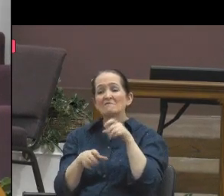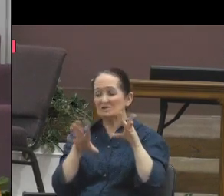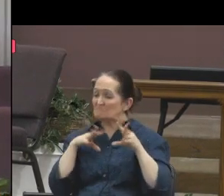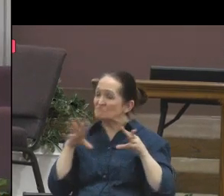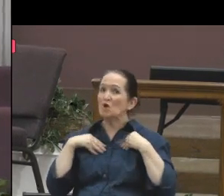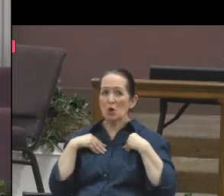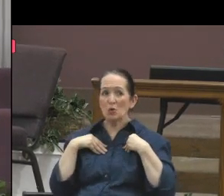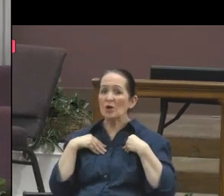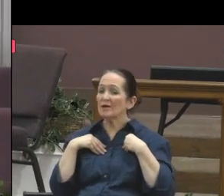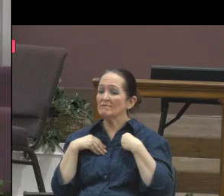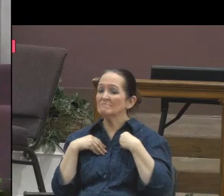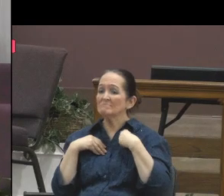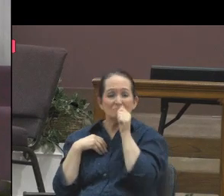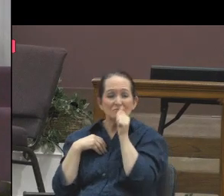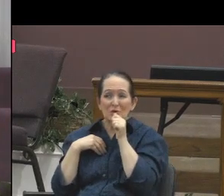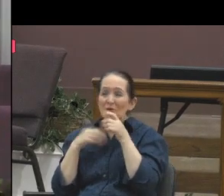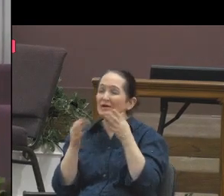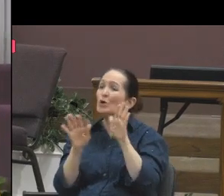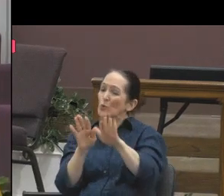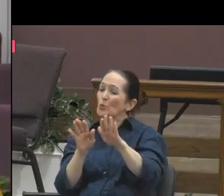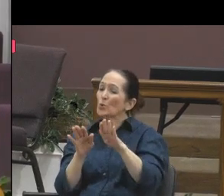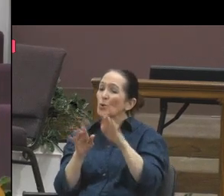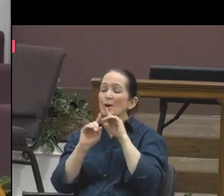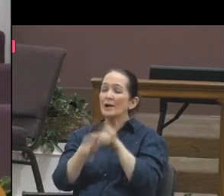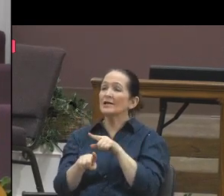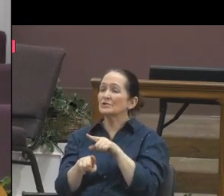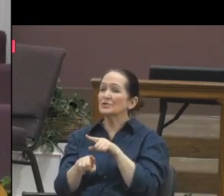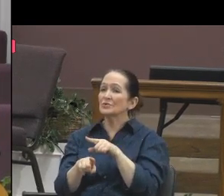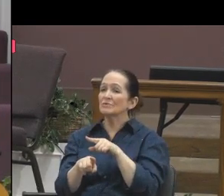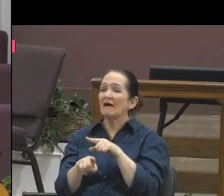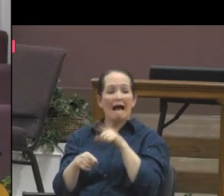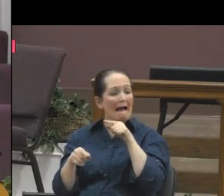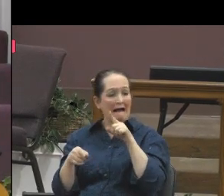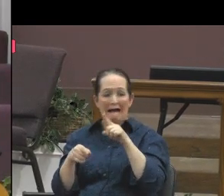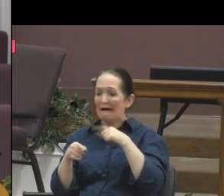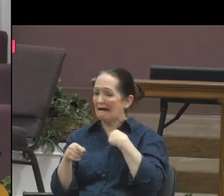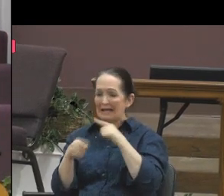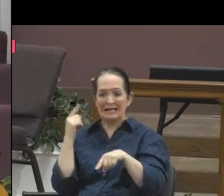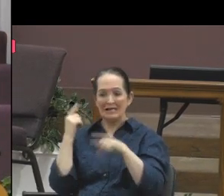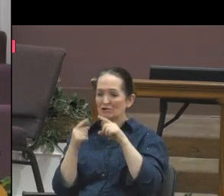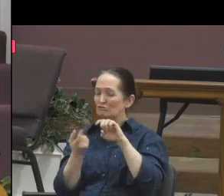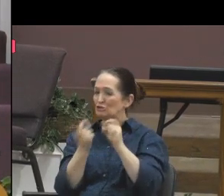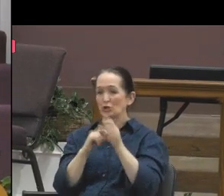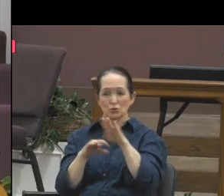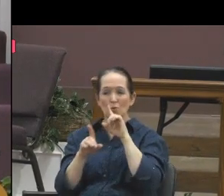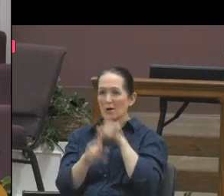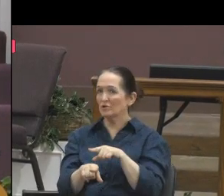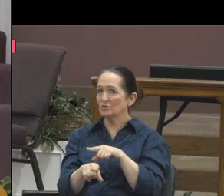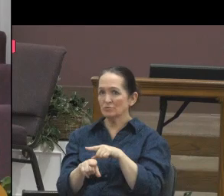tolerate that. I can't forcibly change it. It doesn't work that way.